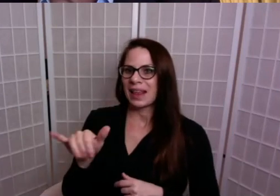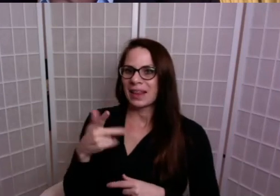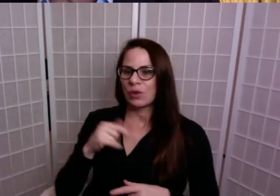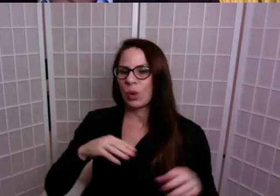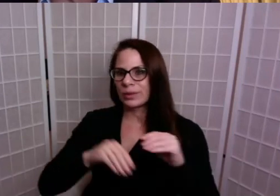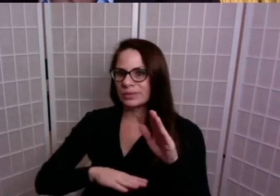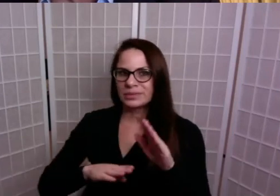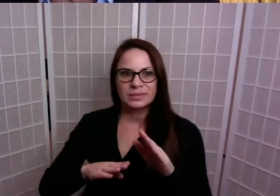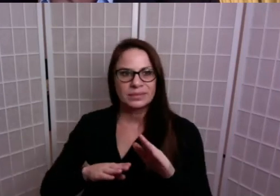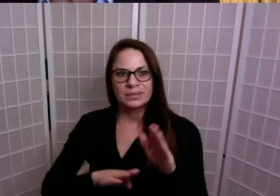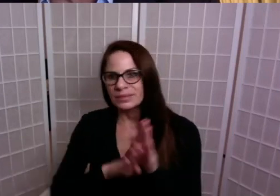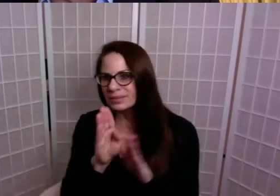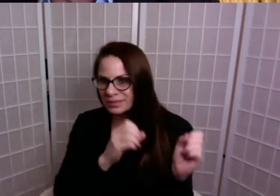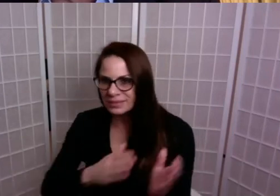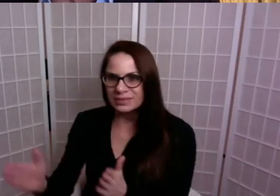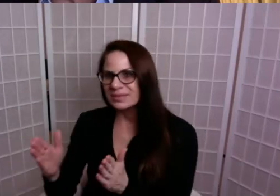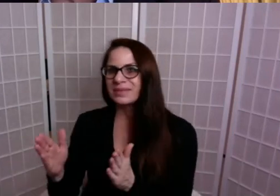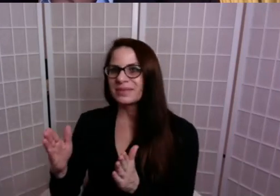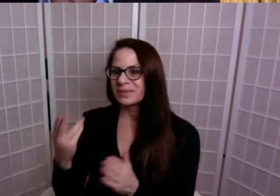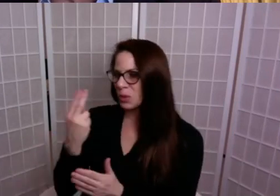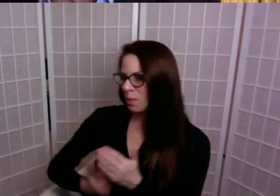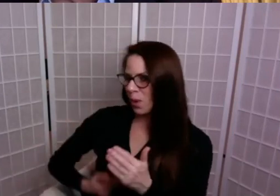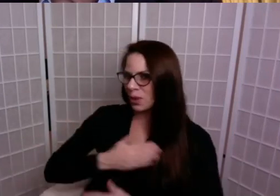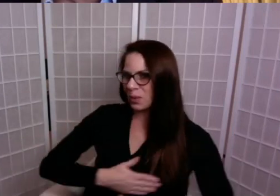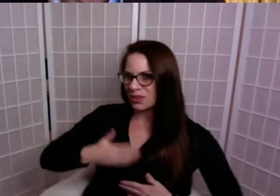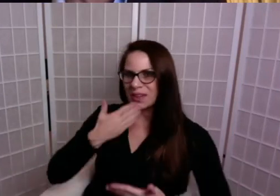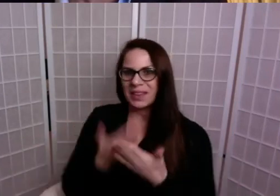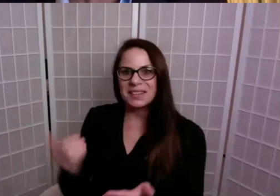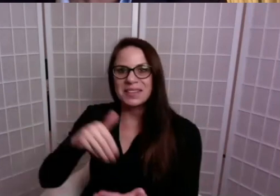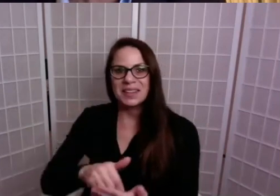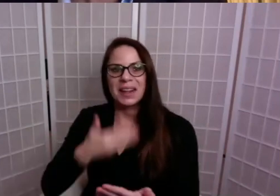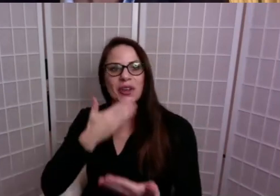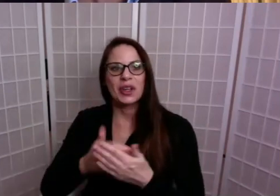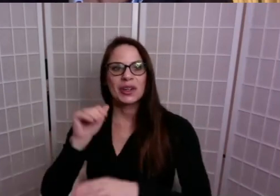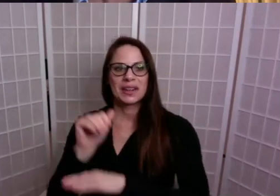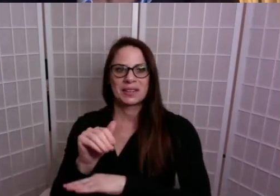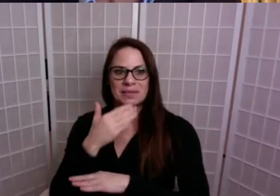We both appreciate it. And thanks again, and have a good night. Good night, everybody.